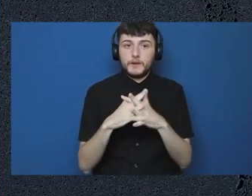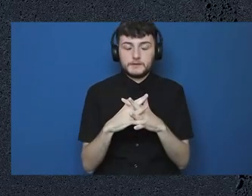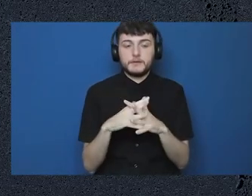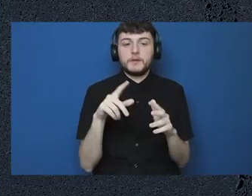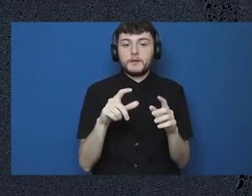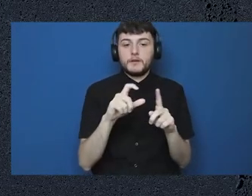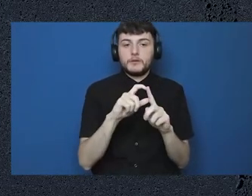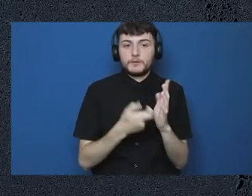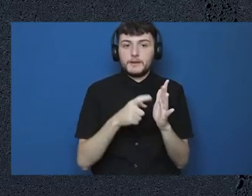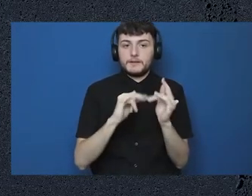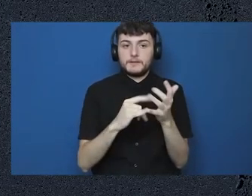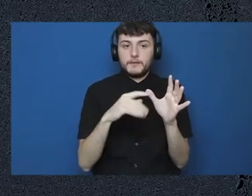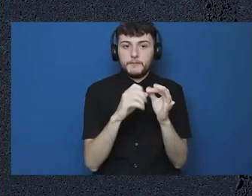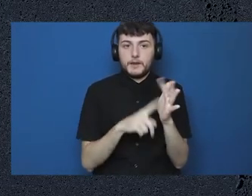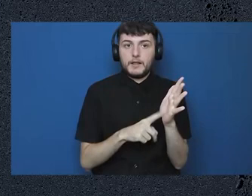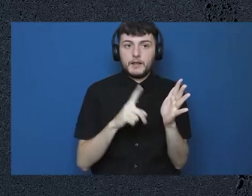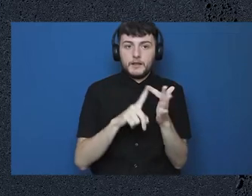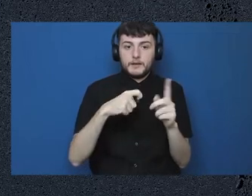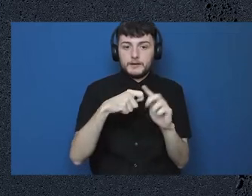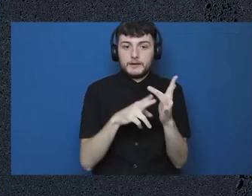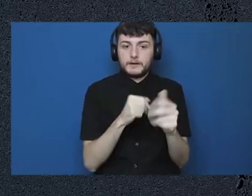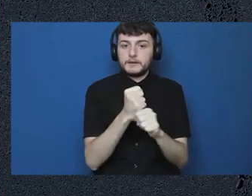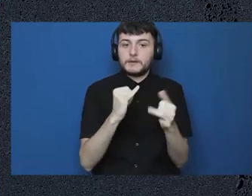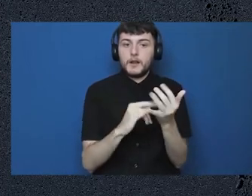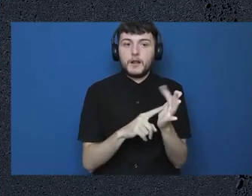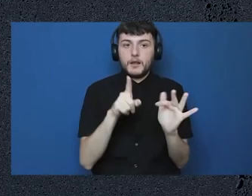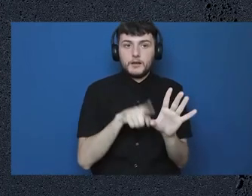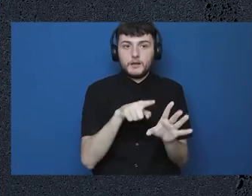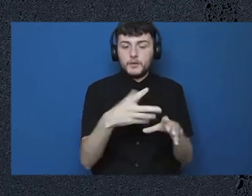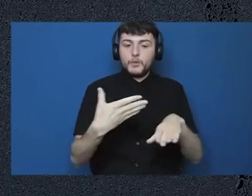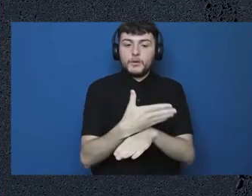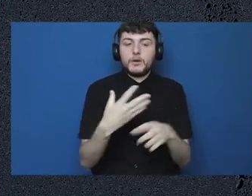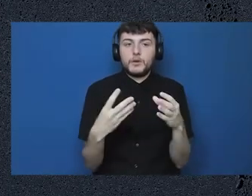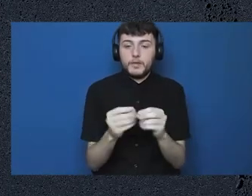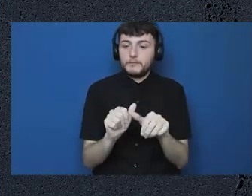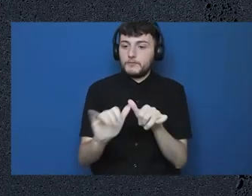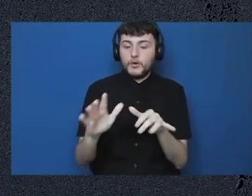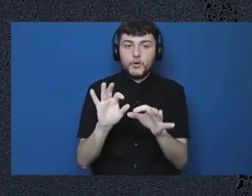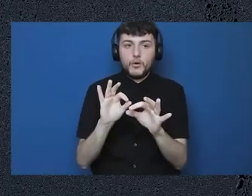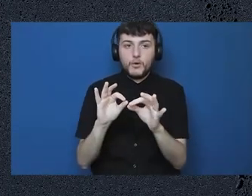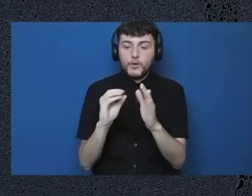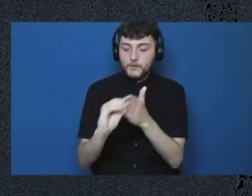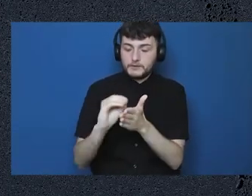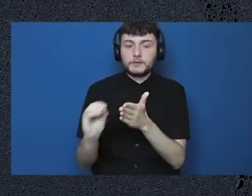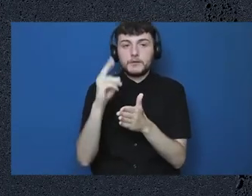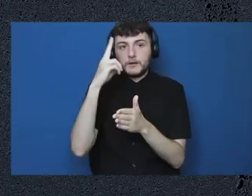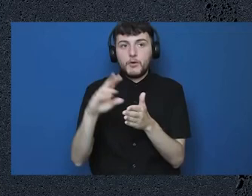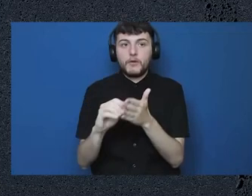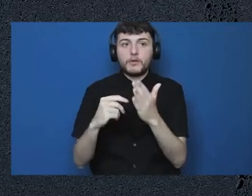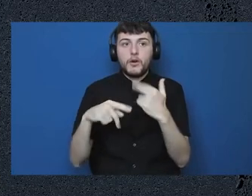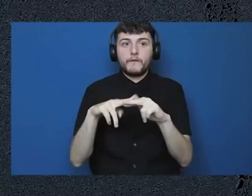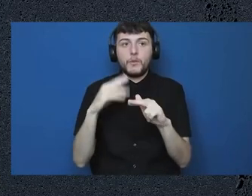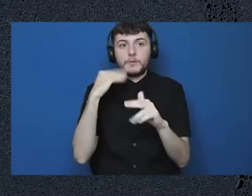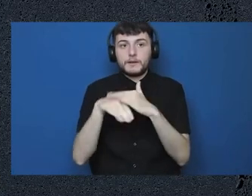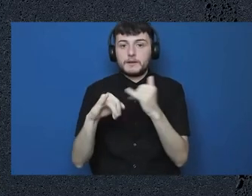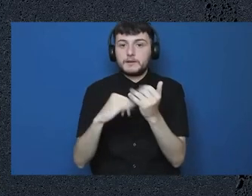Isabelle Kingsley, who works with a fantastic office called the Office of the Women in STEM Ambassador. She'll probably tell you more about